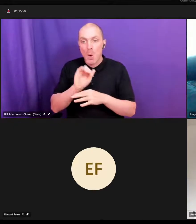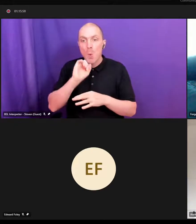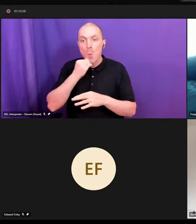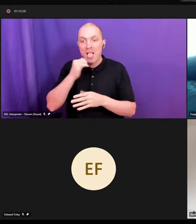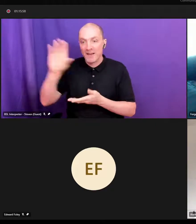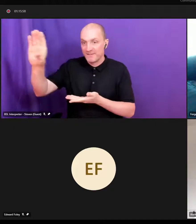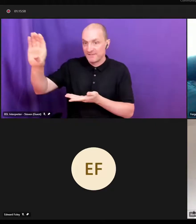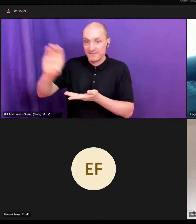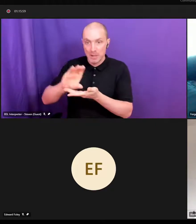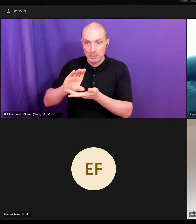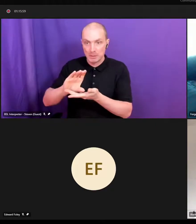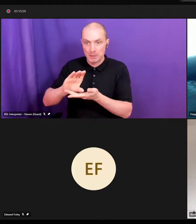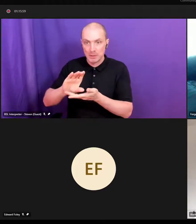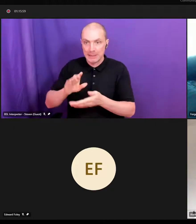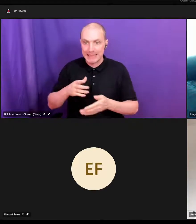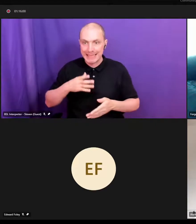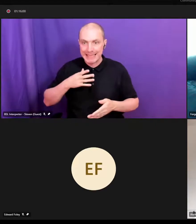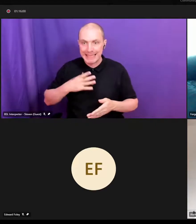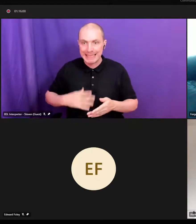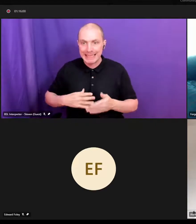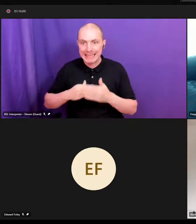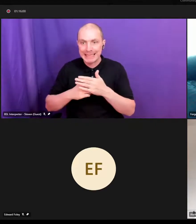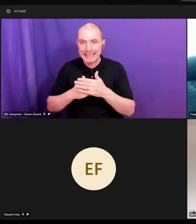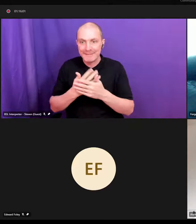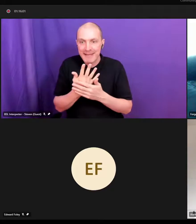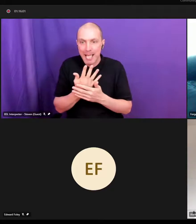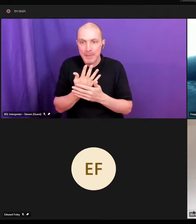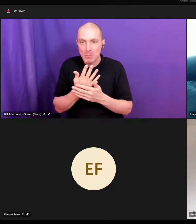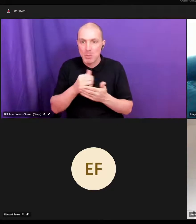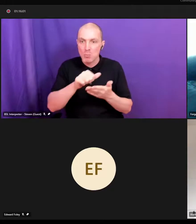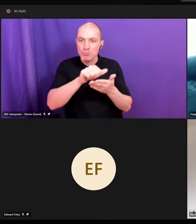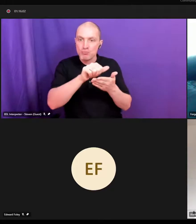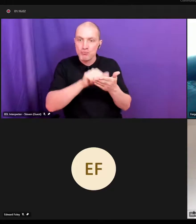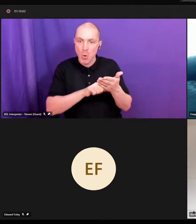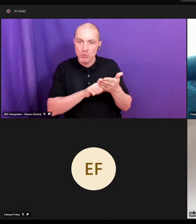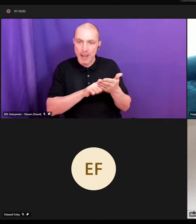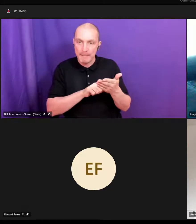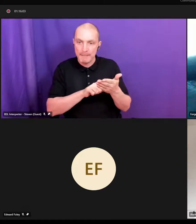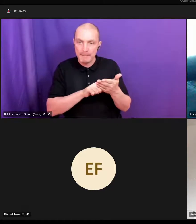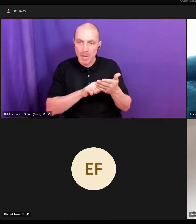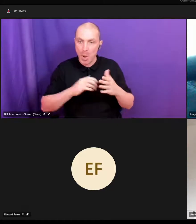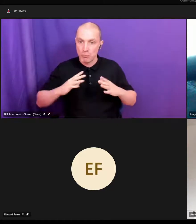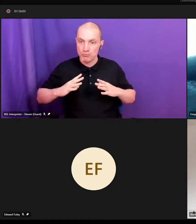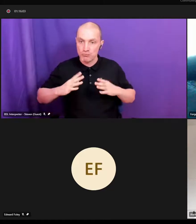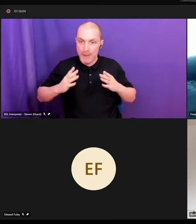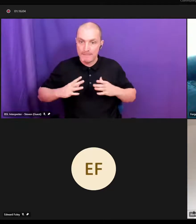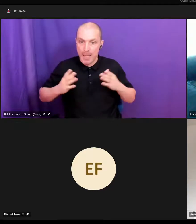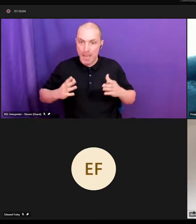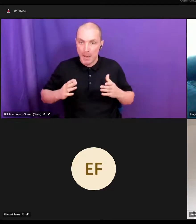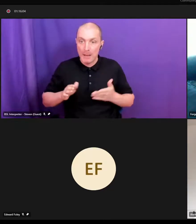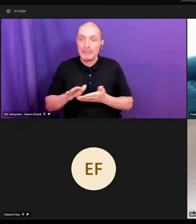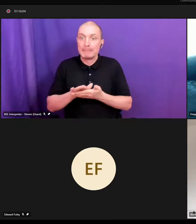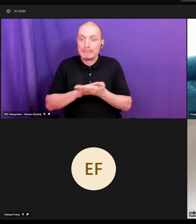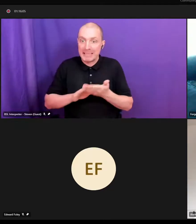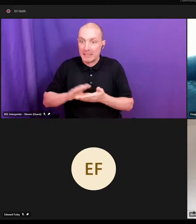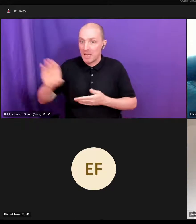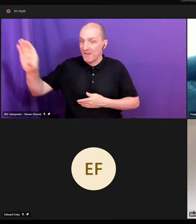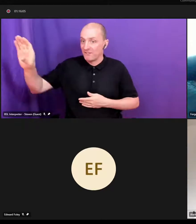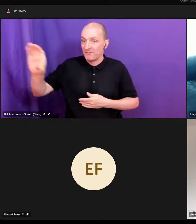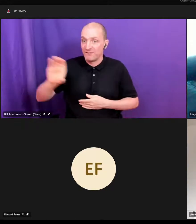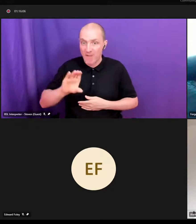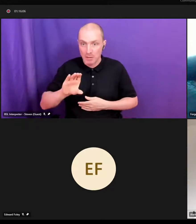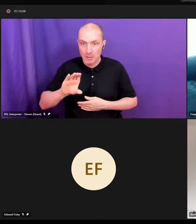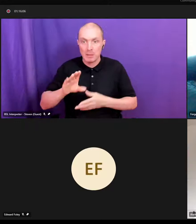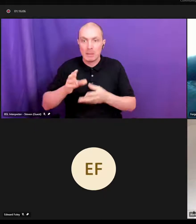to have a development programme prepared to ensure that money is spent on